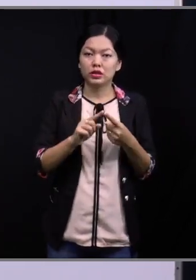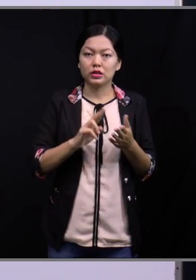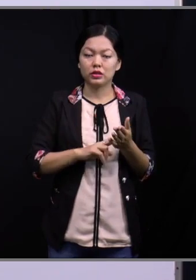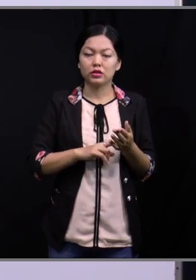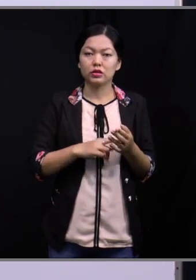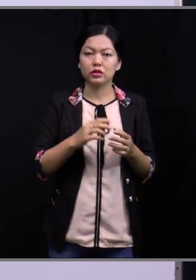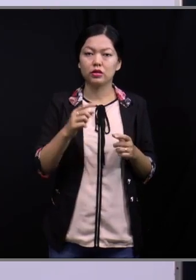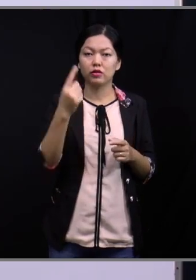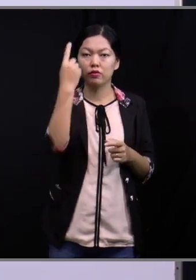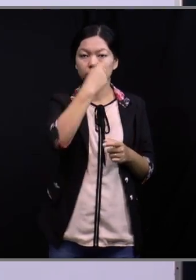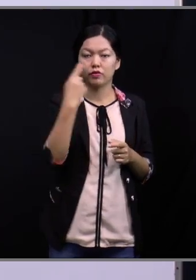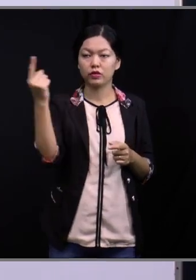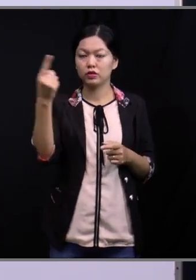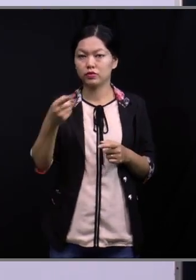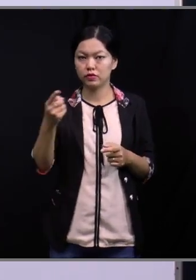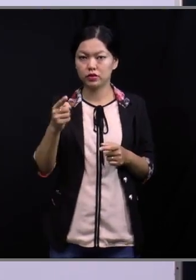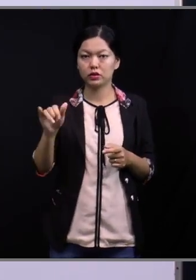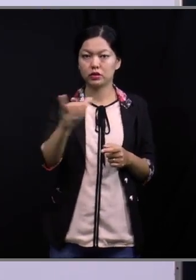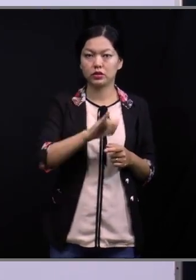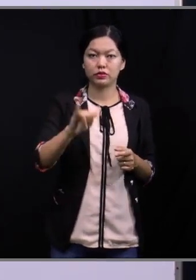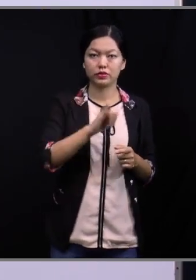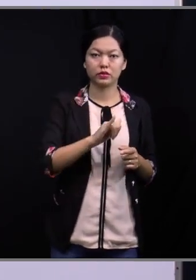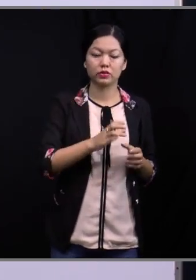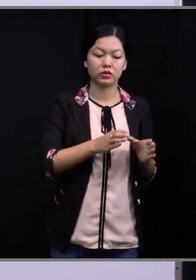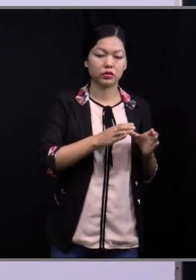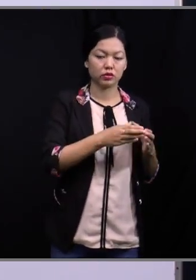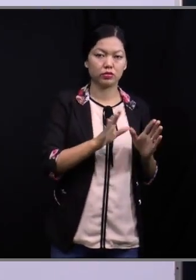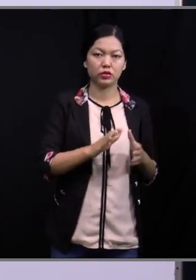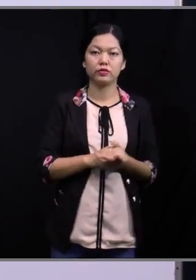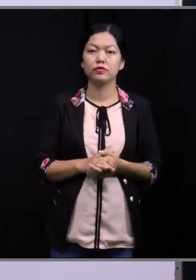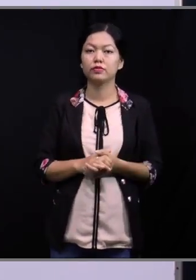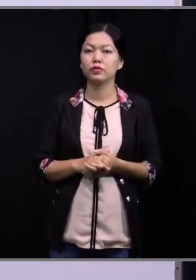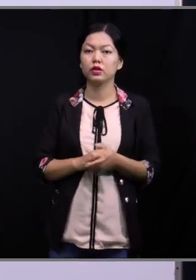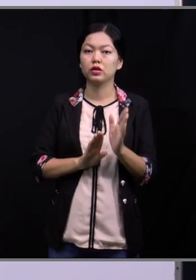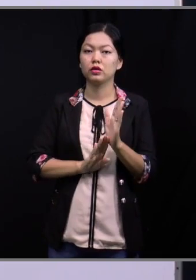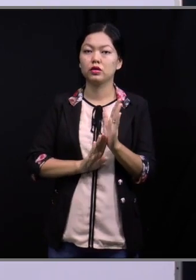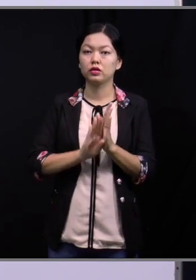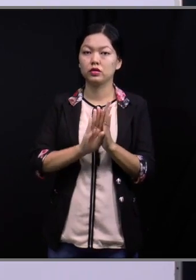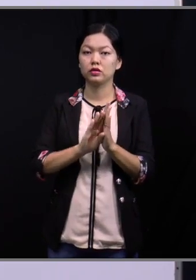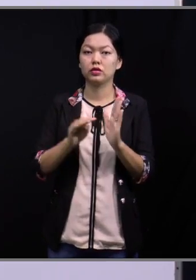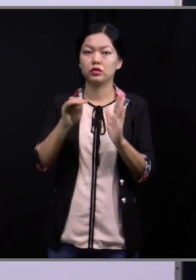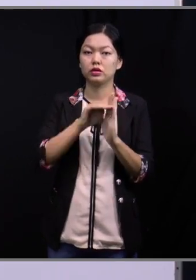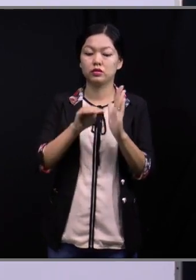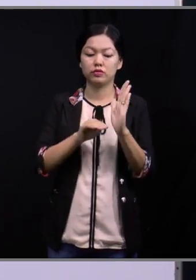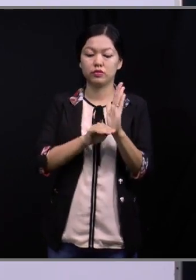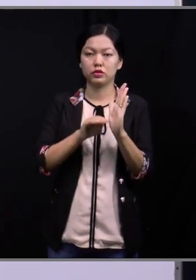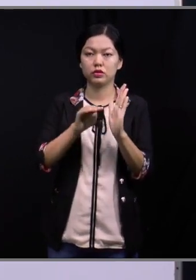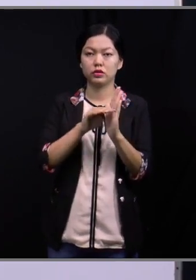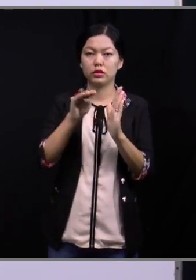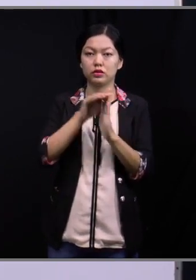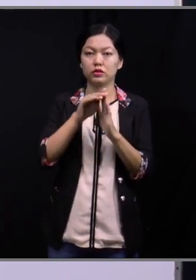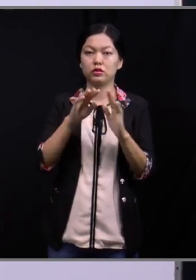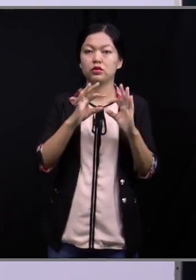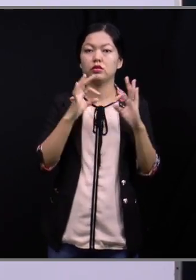one another. Next, higher up, the higher category is the family. So this